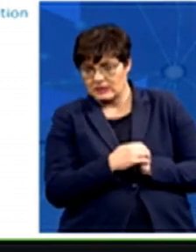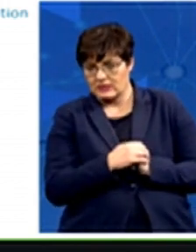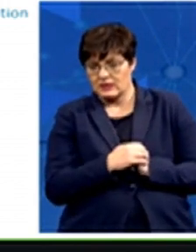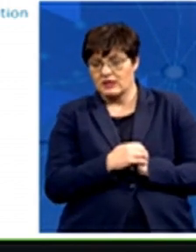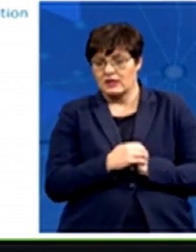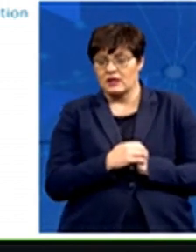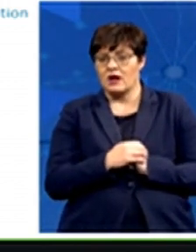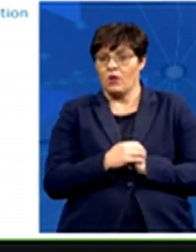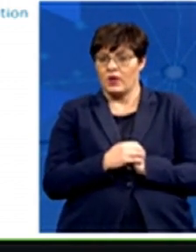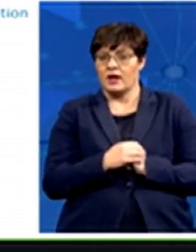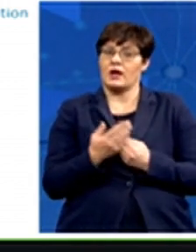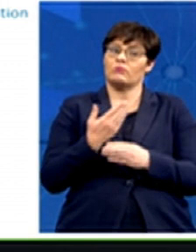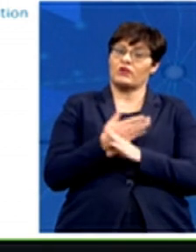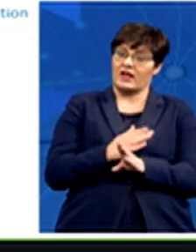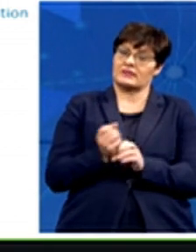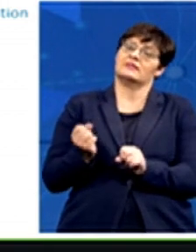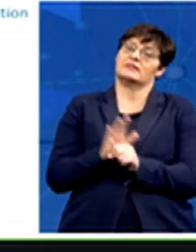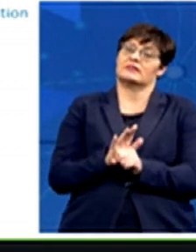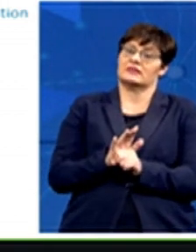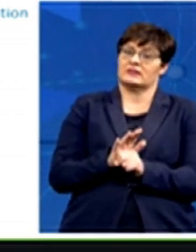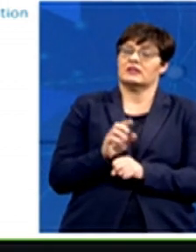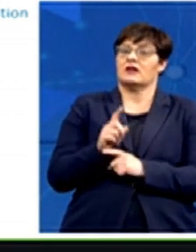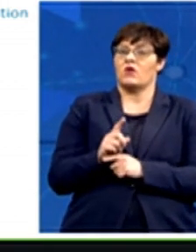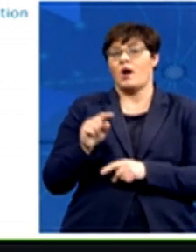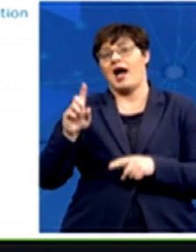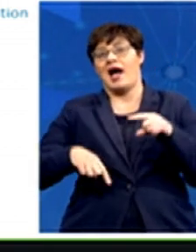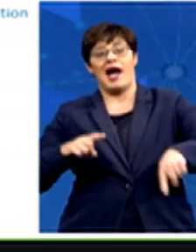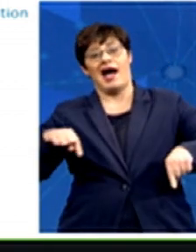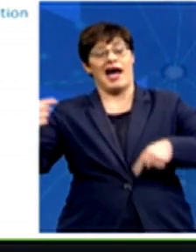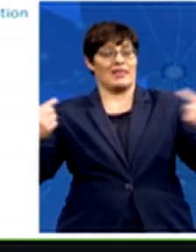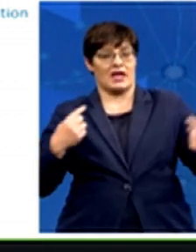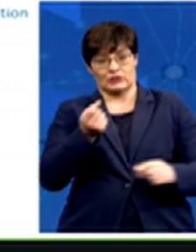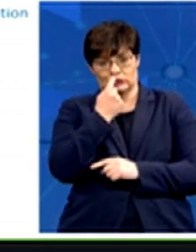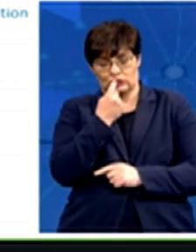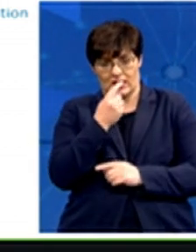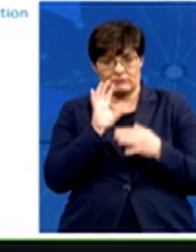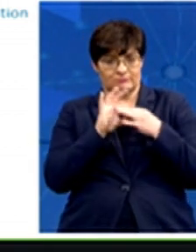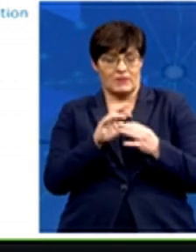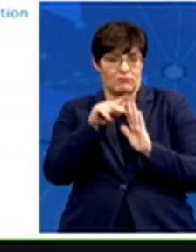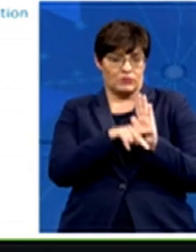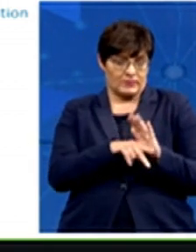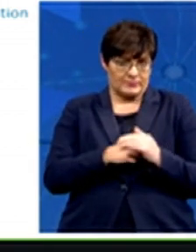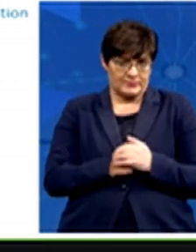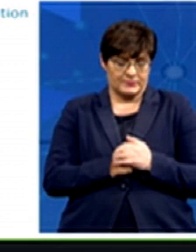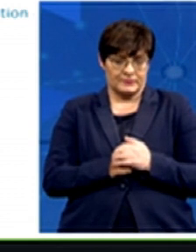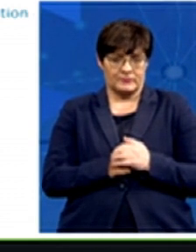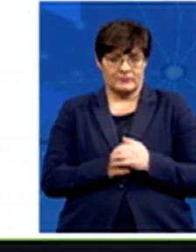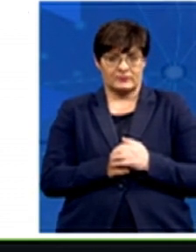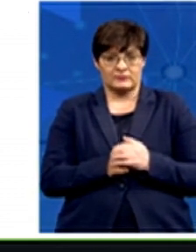effects or any other drug-related problems? So this definition is provided by the WHO.